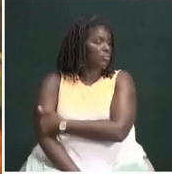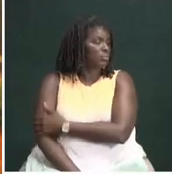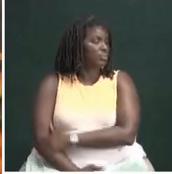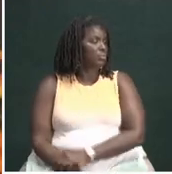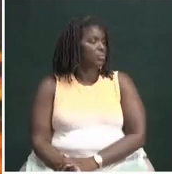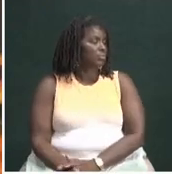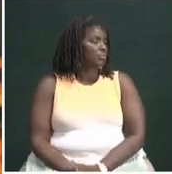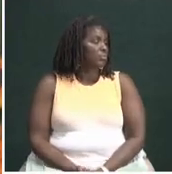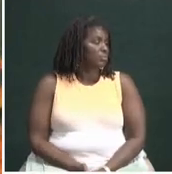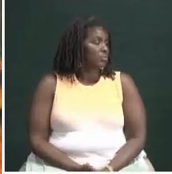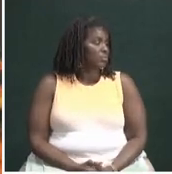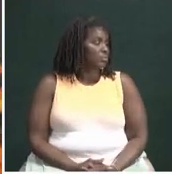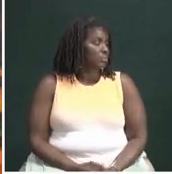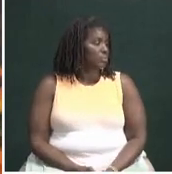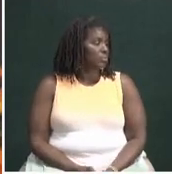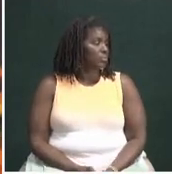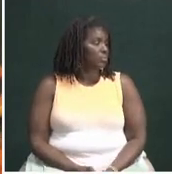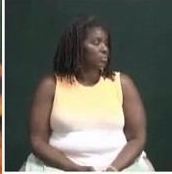degree.